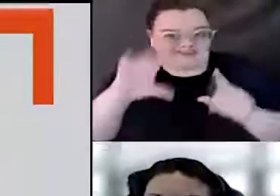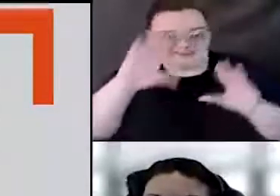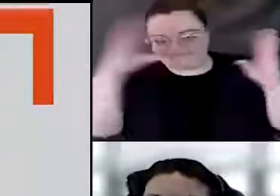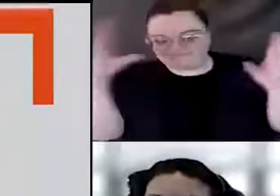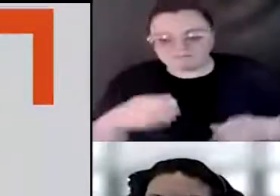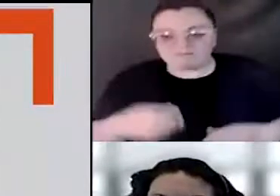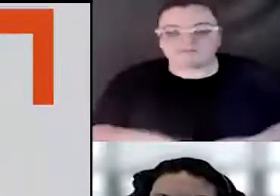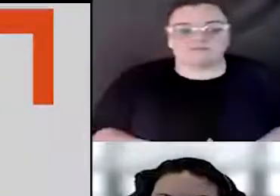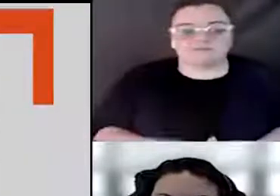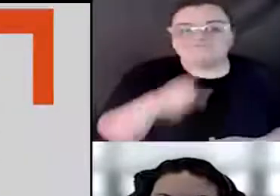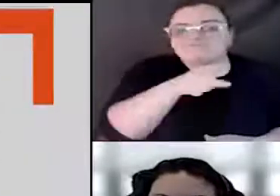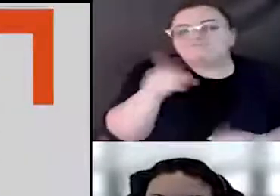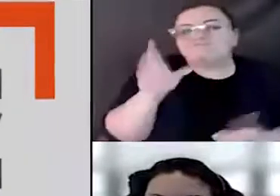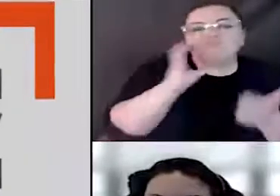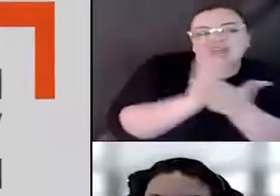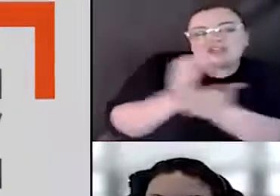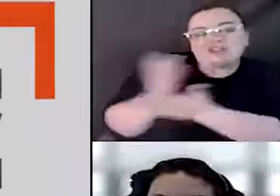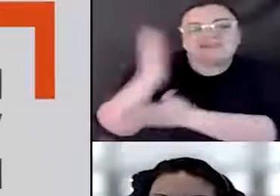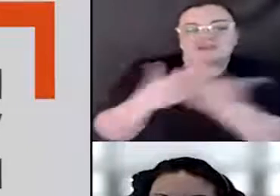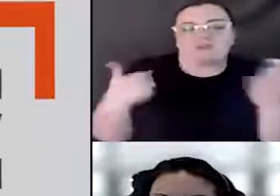These are just pictures and some of our